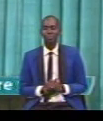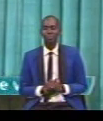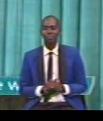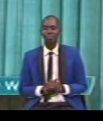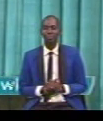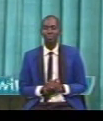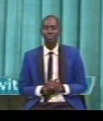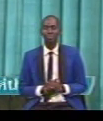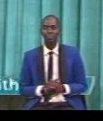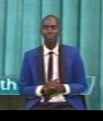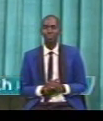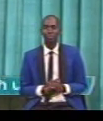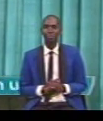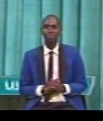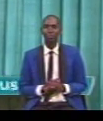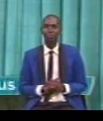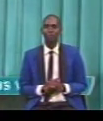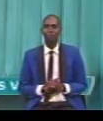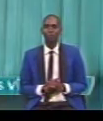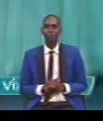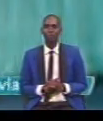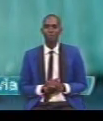Just move a little bit.